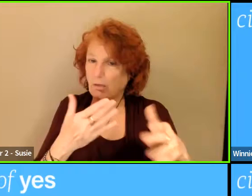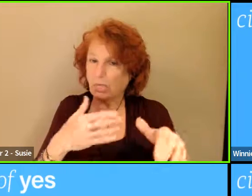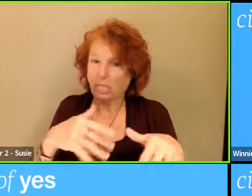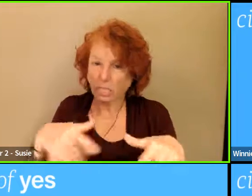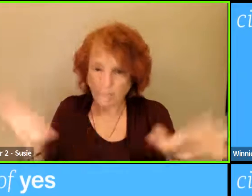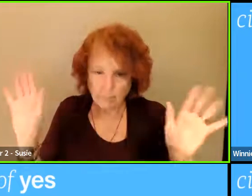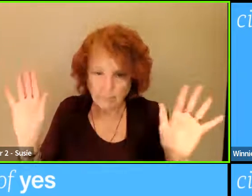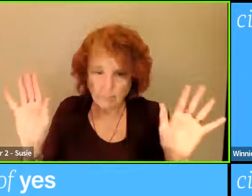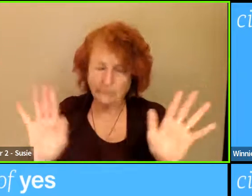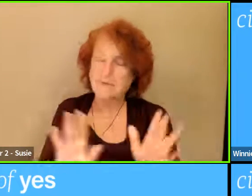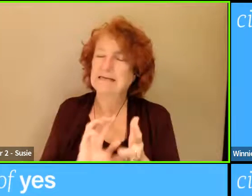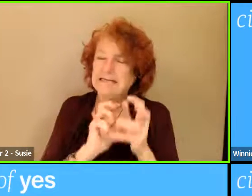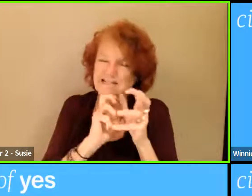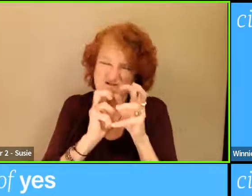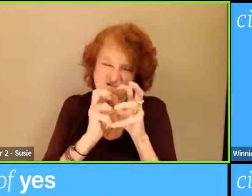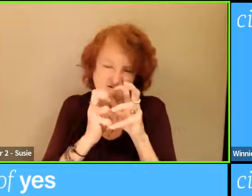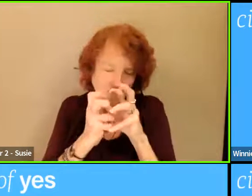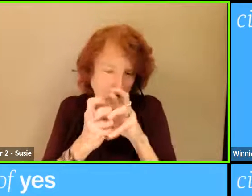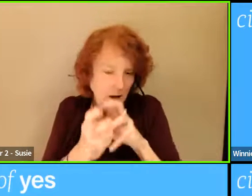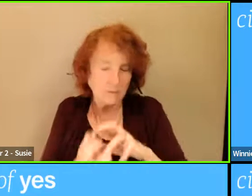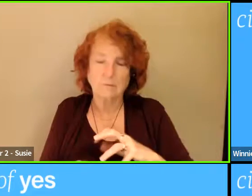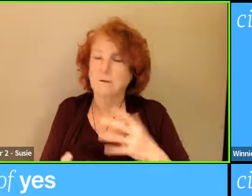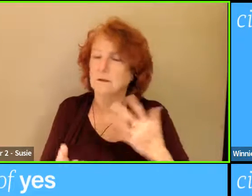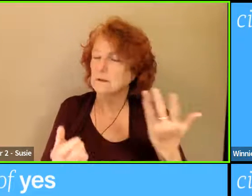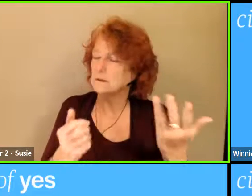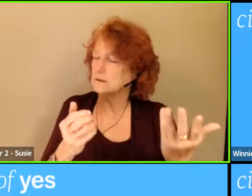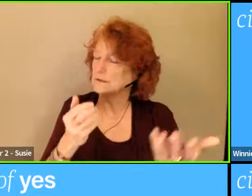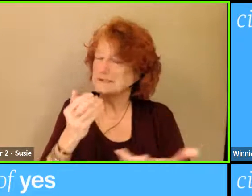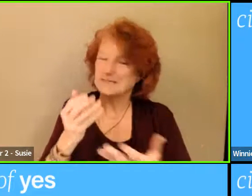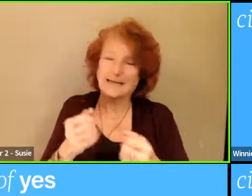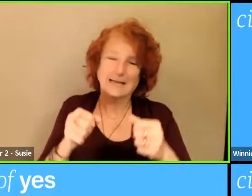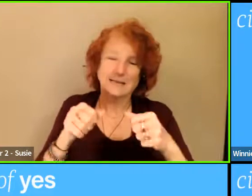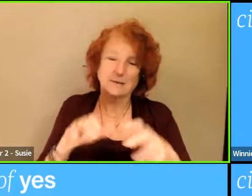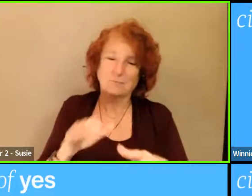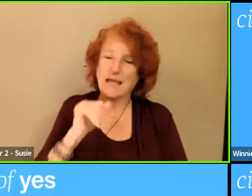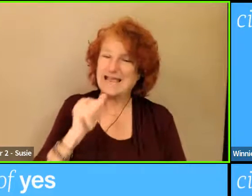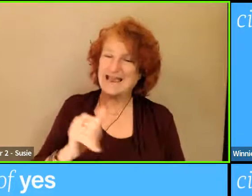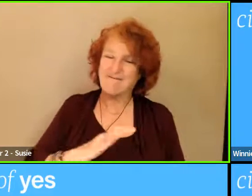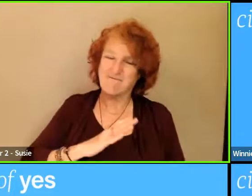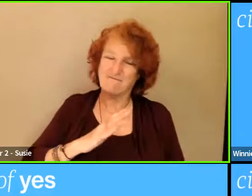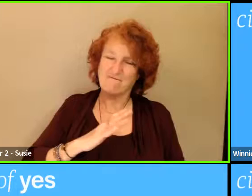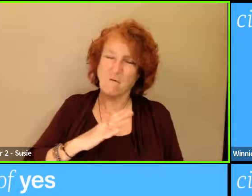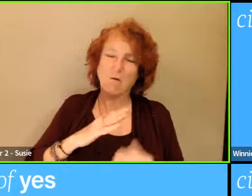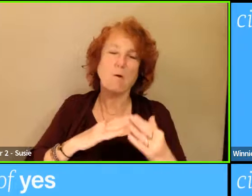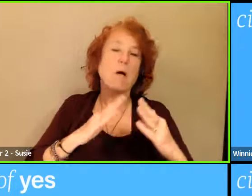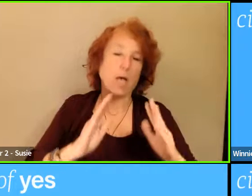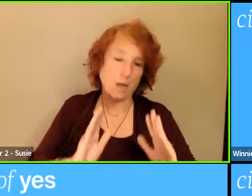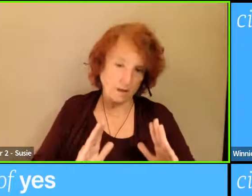We're seeing proliferation of informal, housing types. We're seeing,